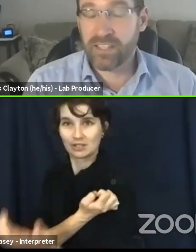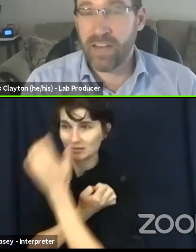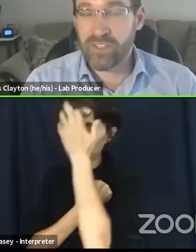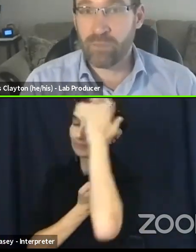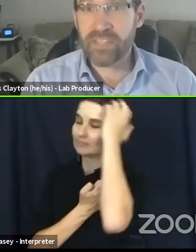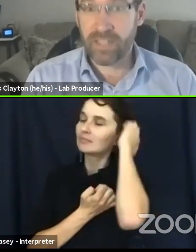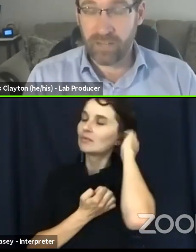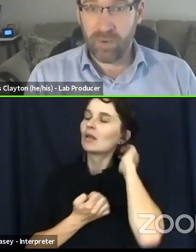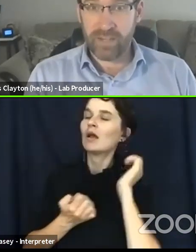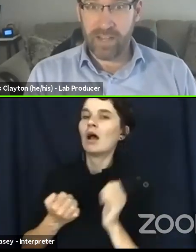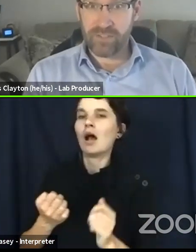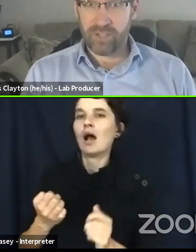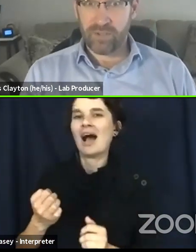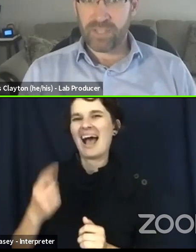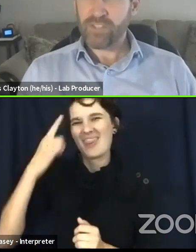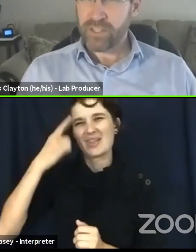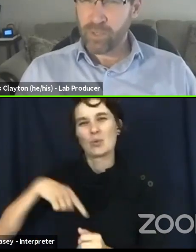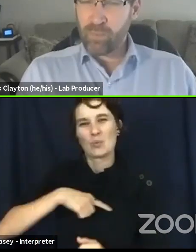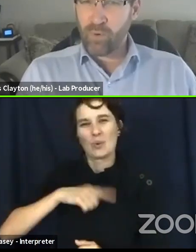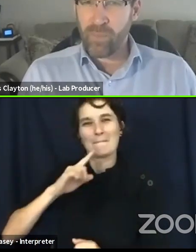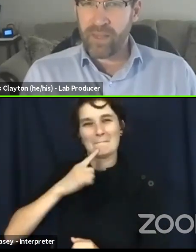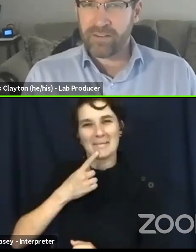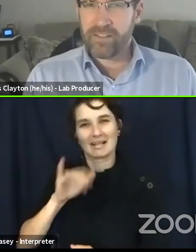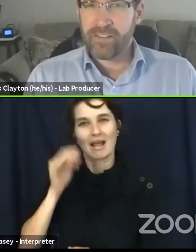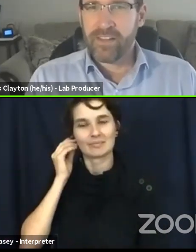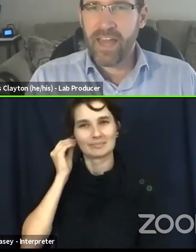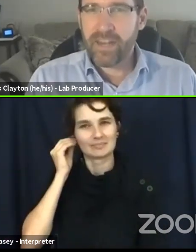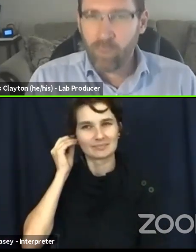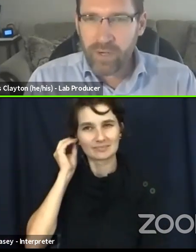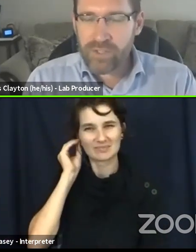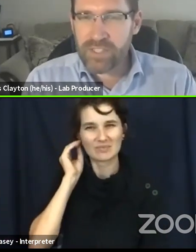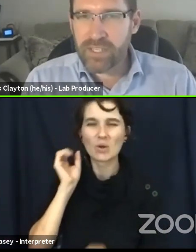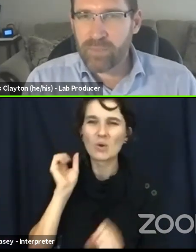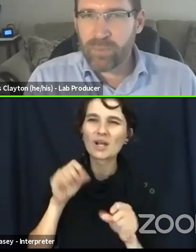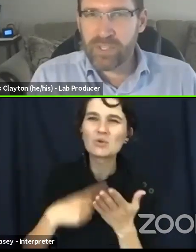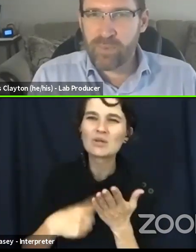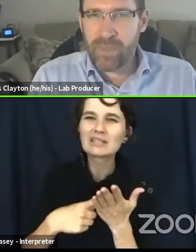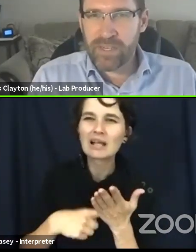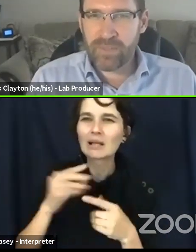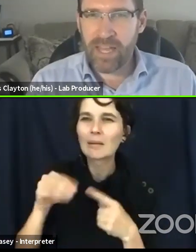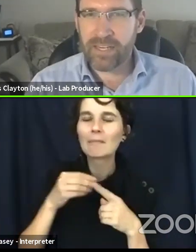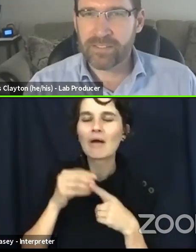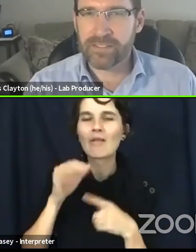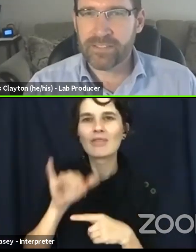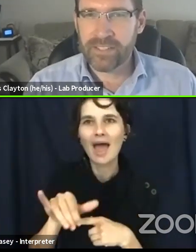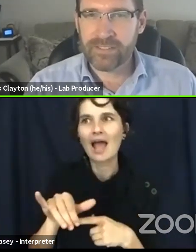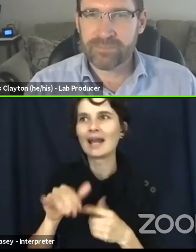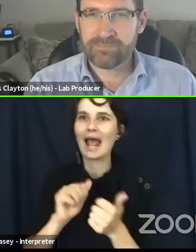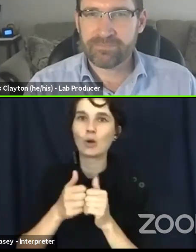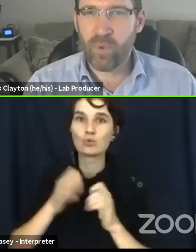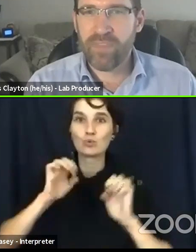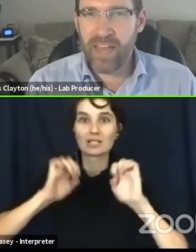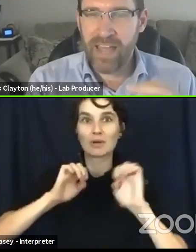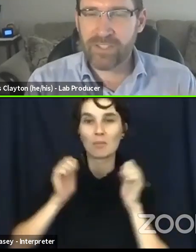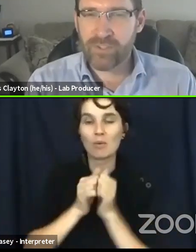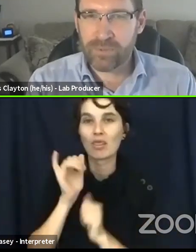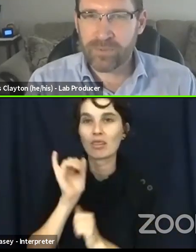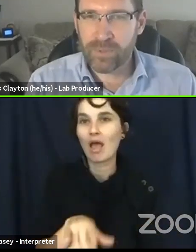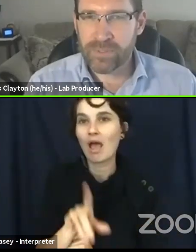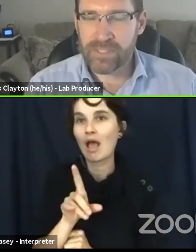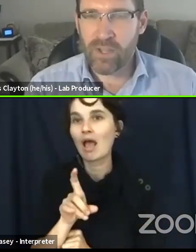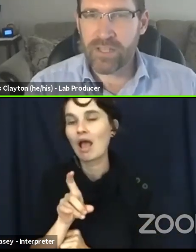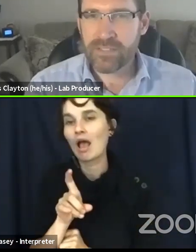that I think a lot of us are missing right now. So can you talk a little bit more about that and where you're seeing people experimenting with that and what that